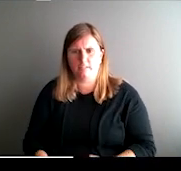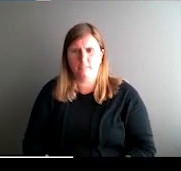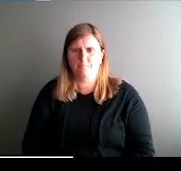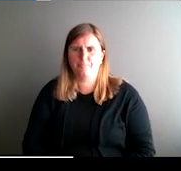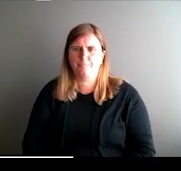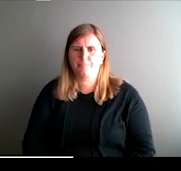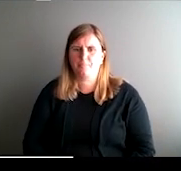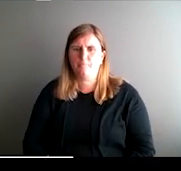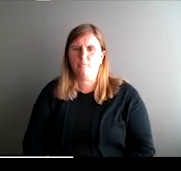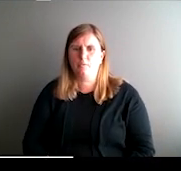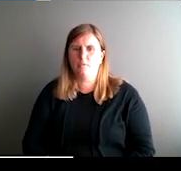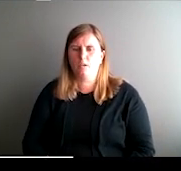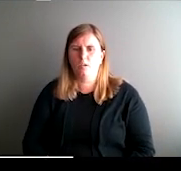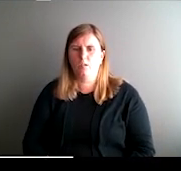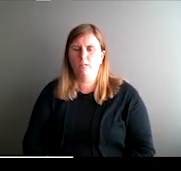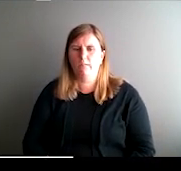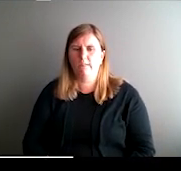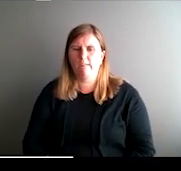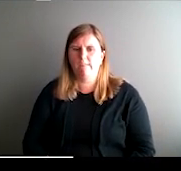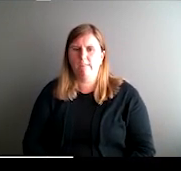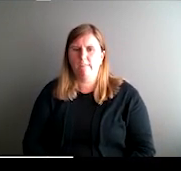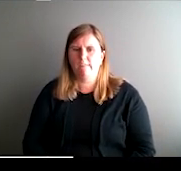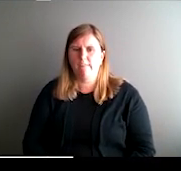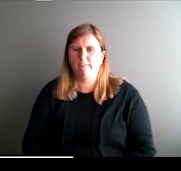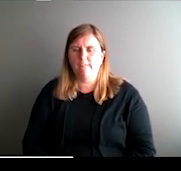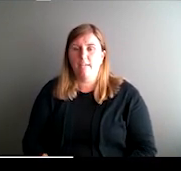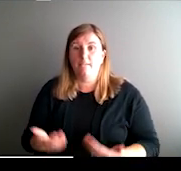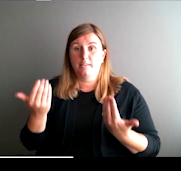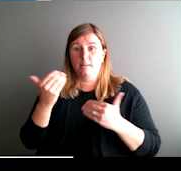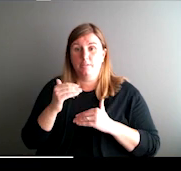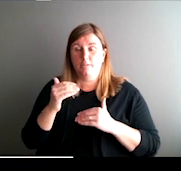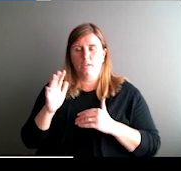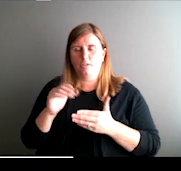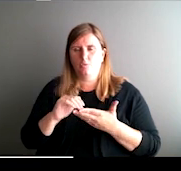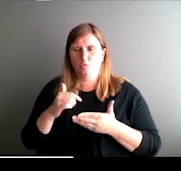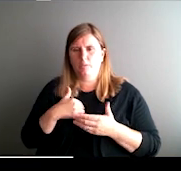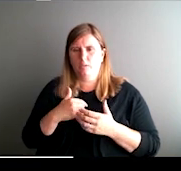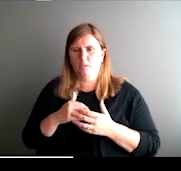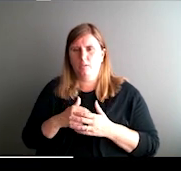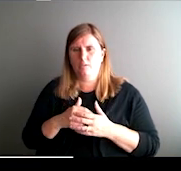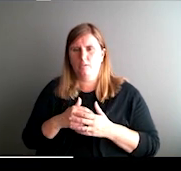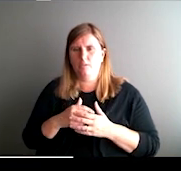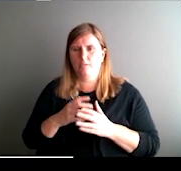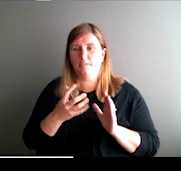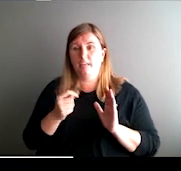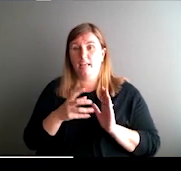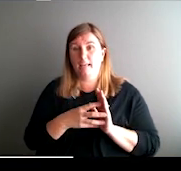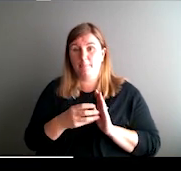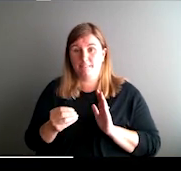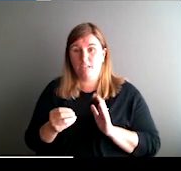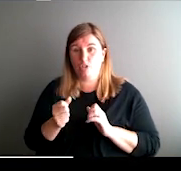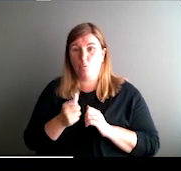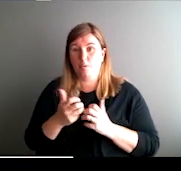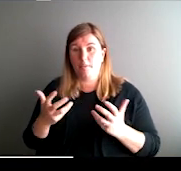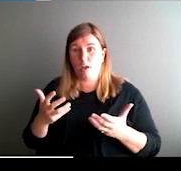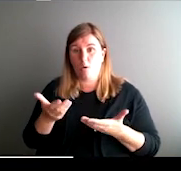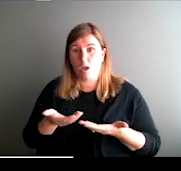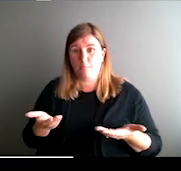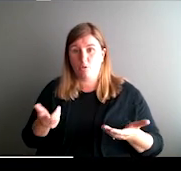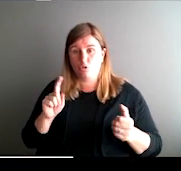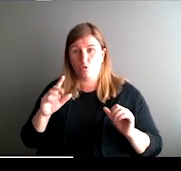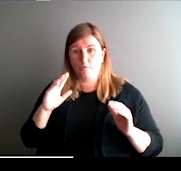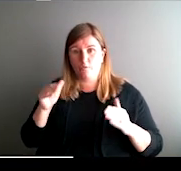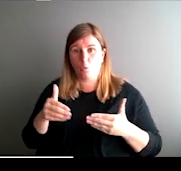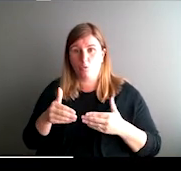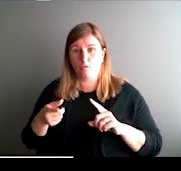The limitations without objects, or excuse me, the imitation without objects that you should focus